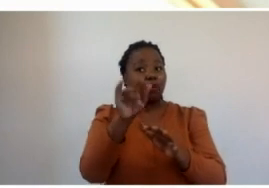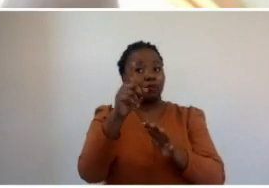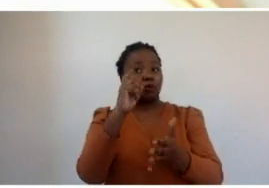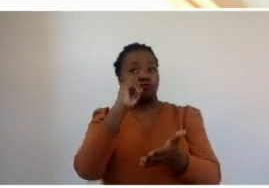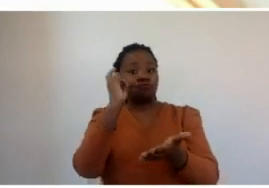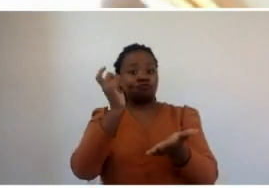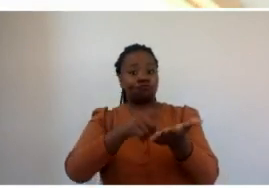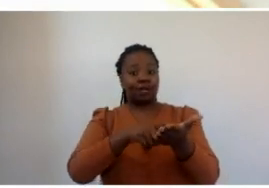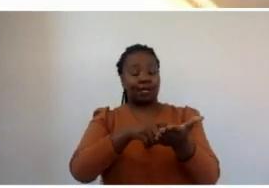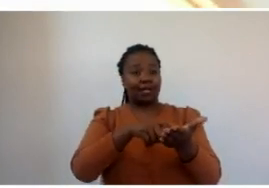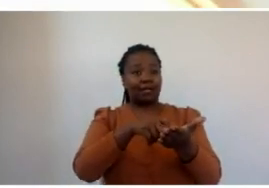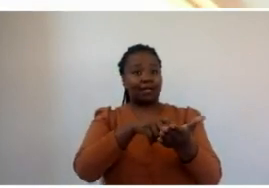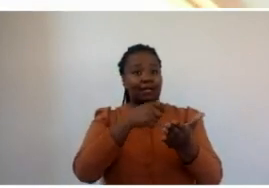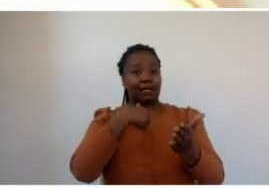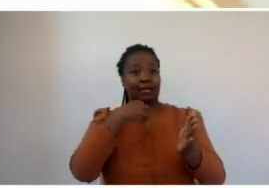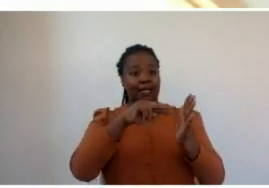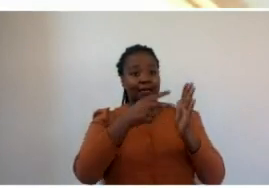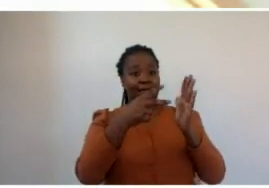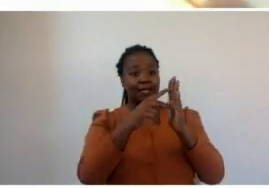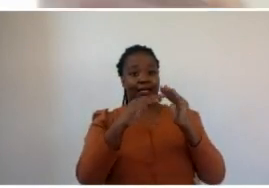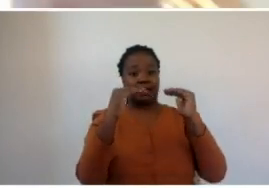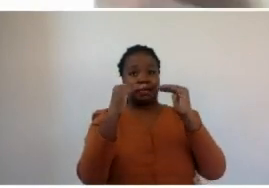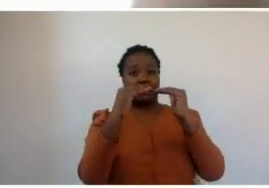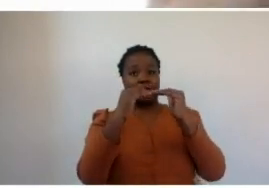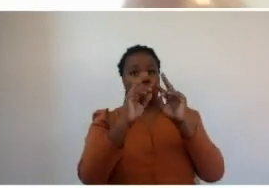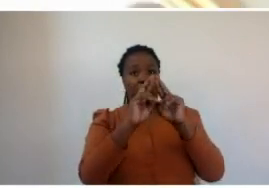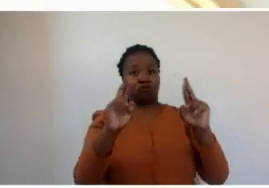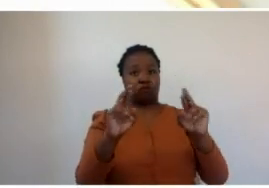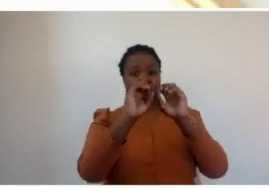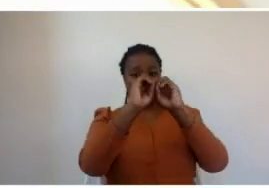necessarily mean equal resources across groups because it may cost